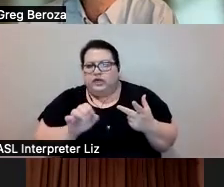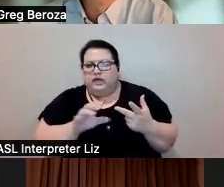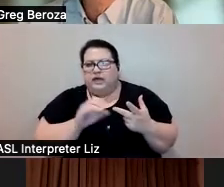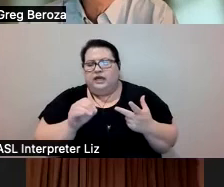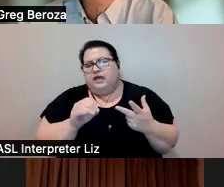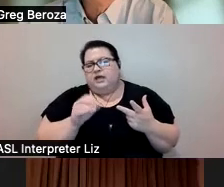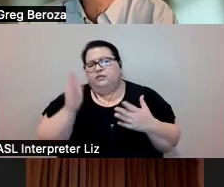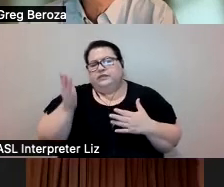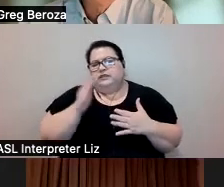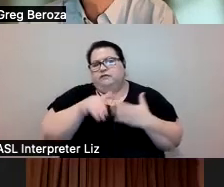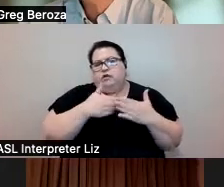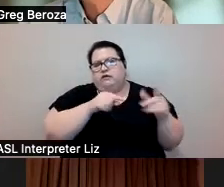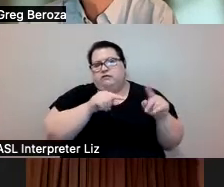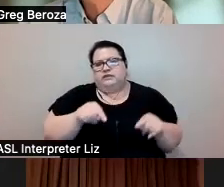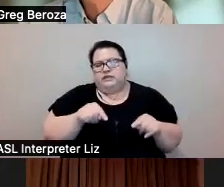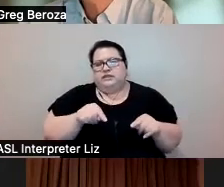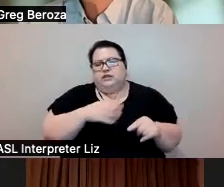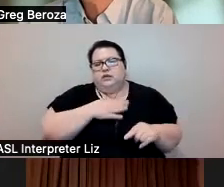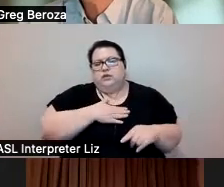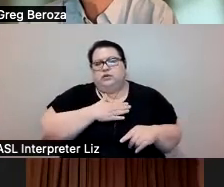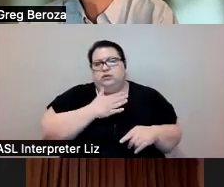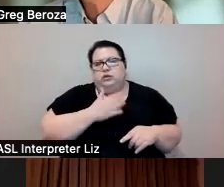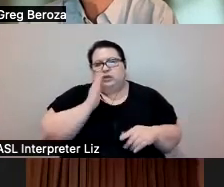for all of you for attending. We will go ahead